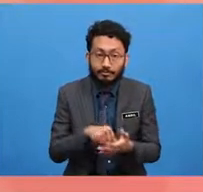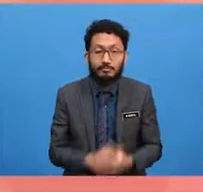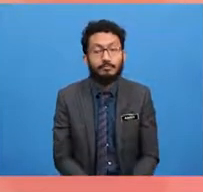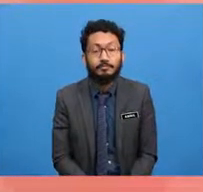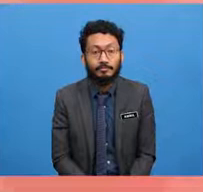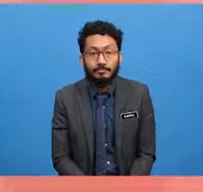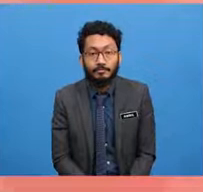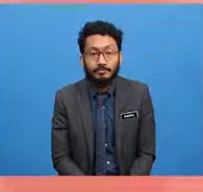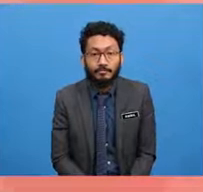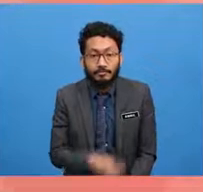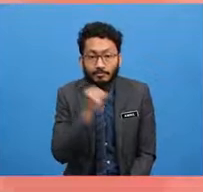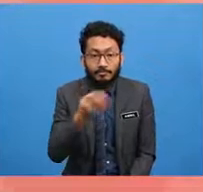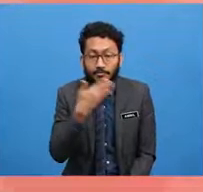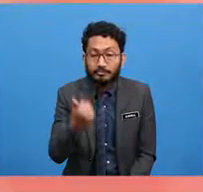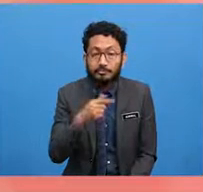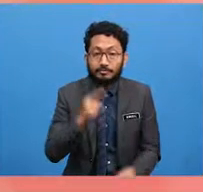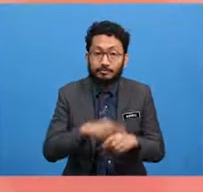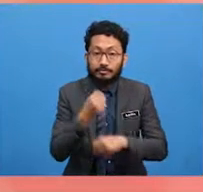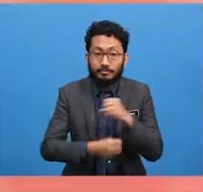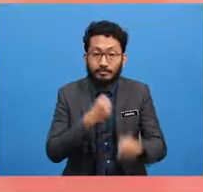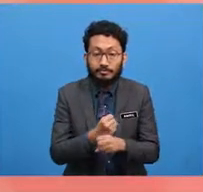It's the best time of the year and it's